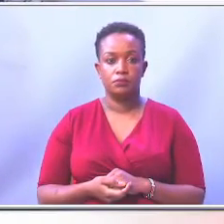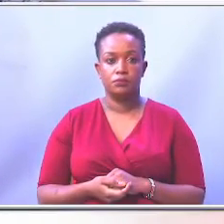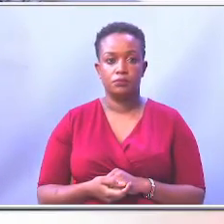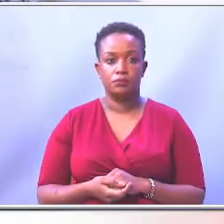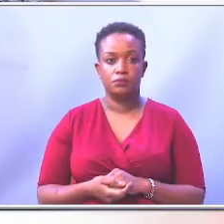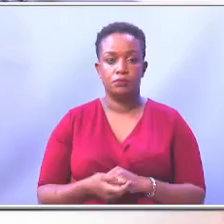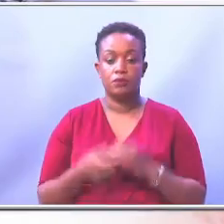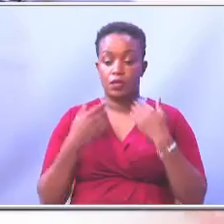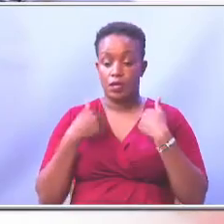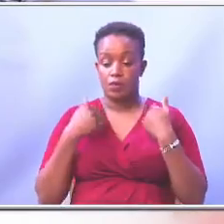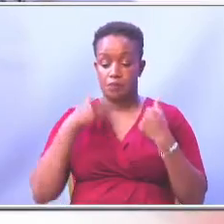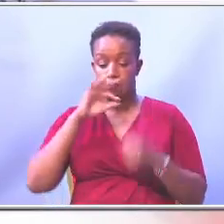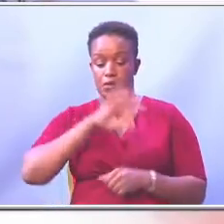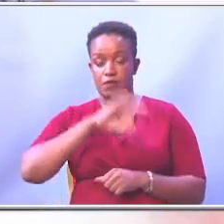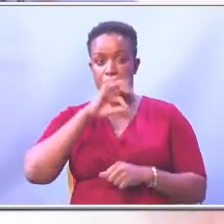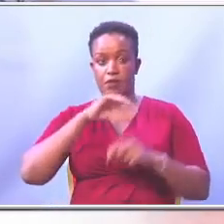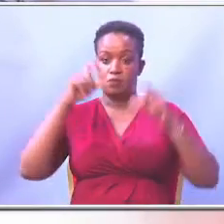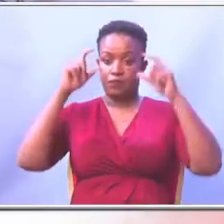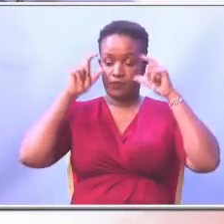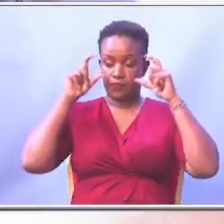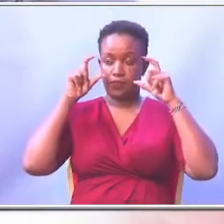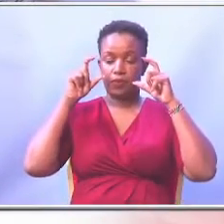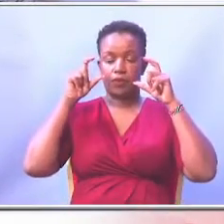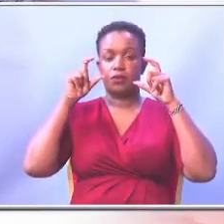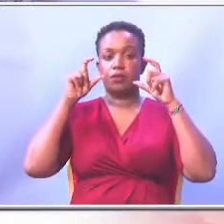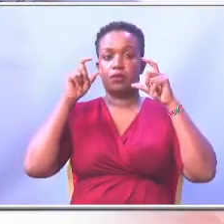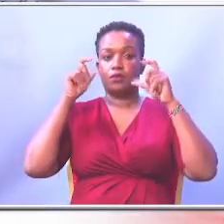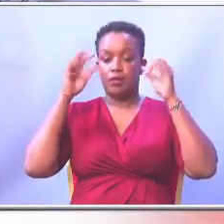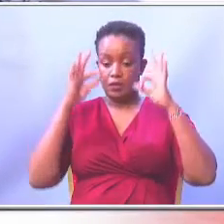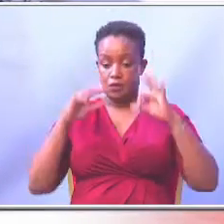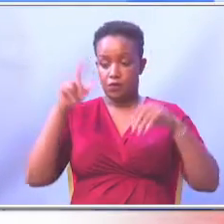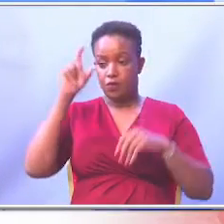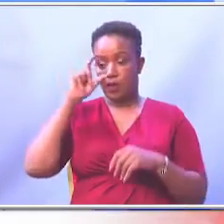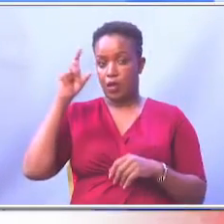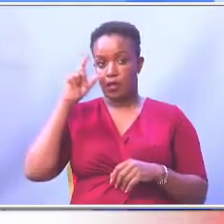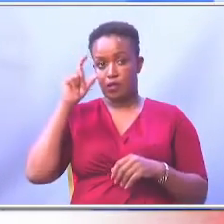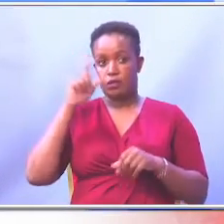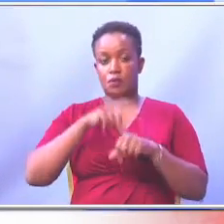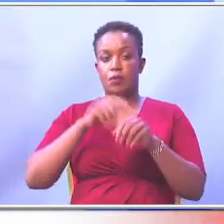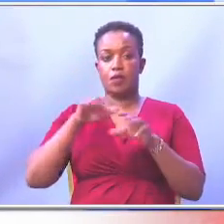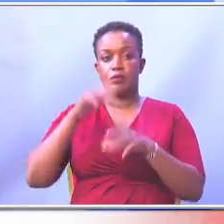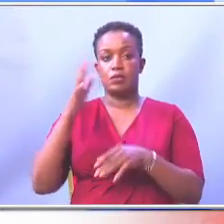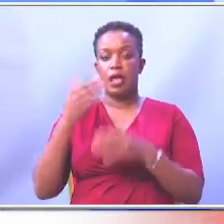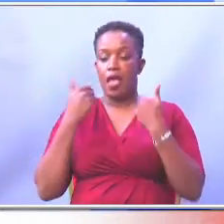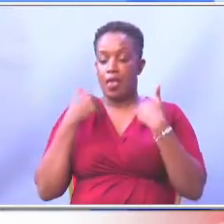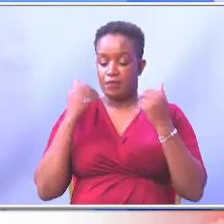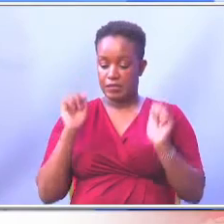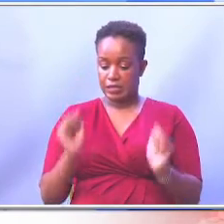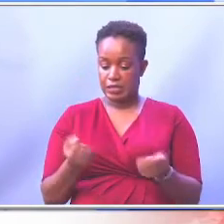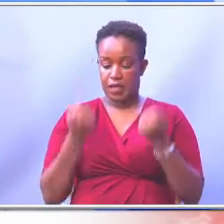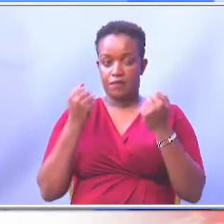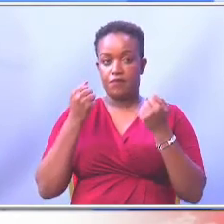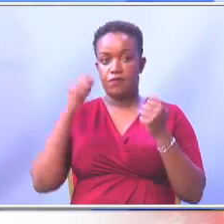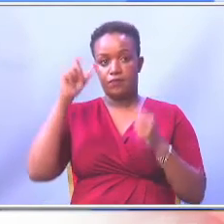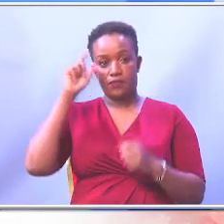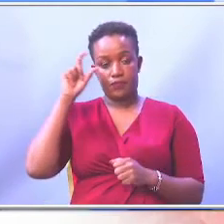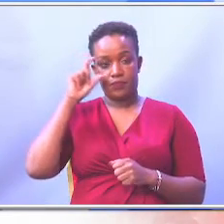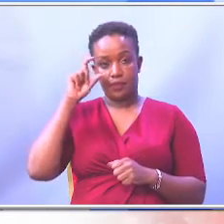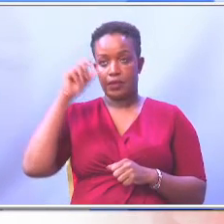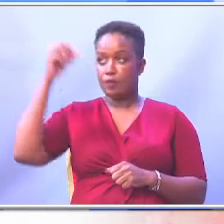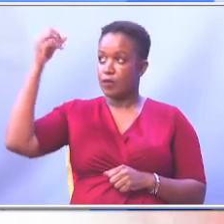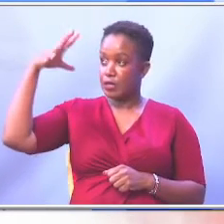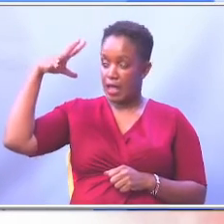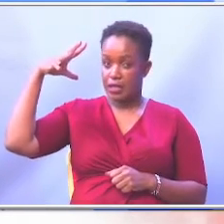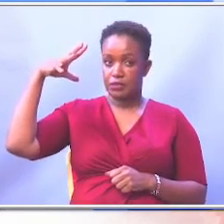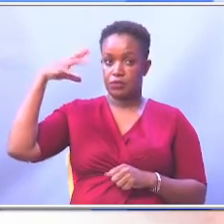There are a number of benefits wearing them even if you are not wearing them outdoors. Always have sunglasses on. People think sunglasses are just